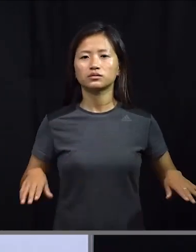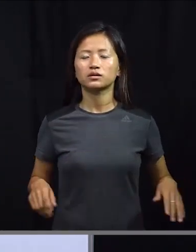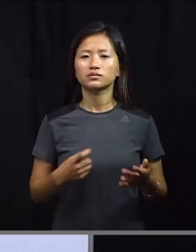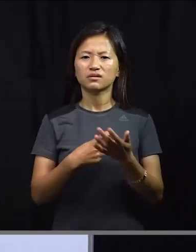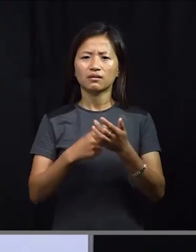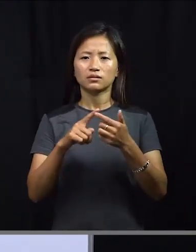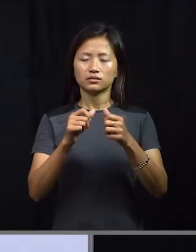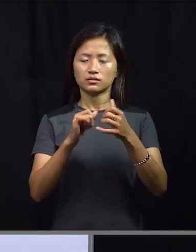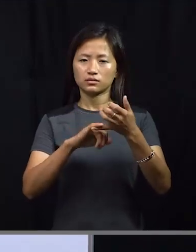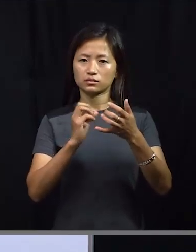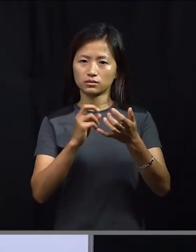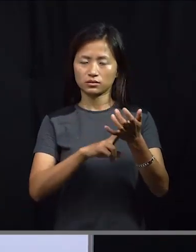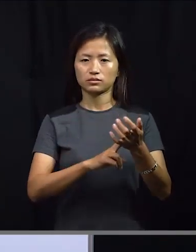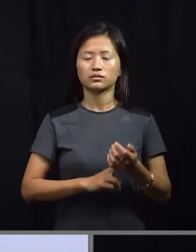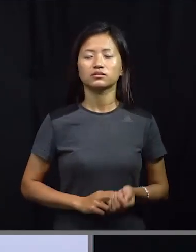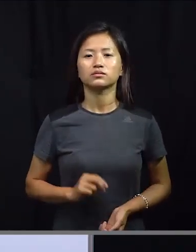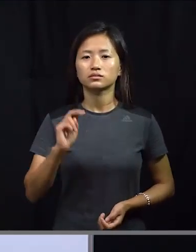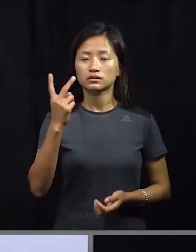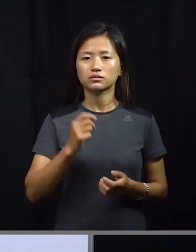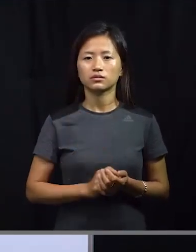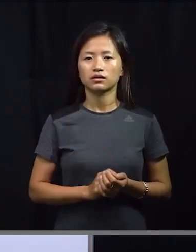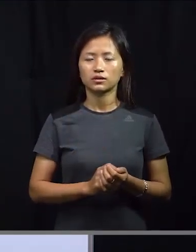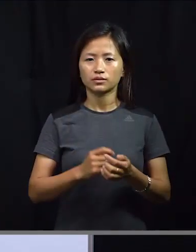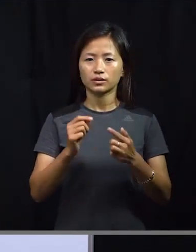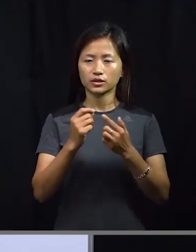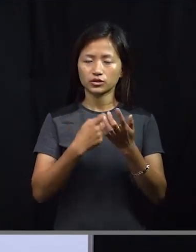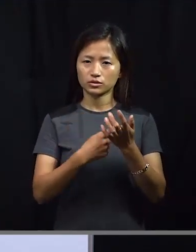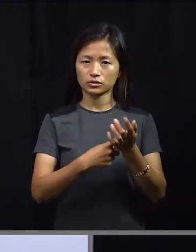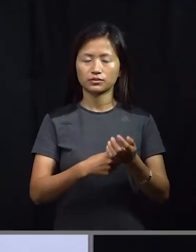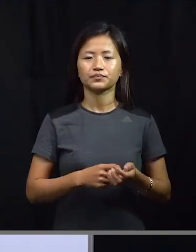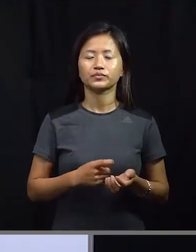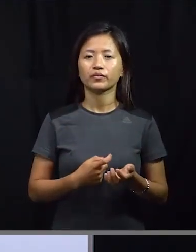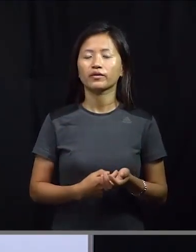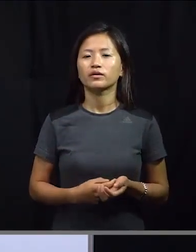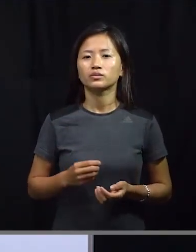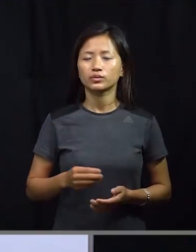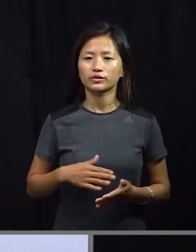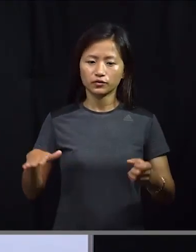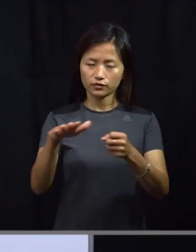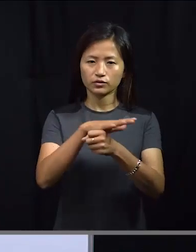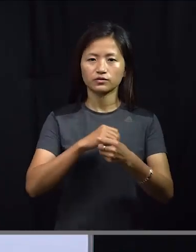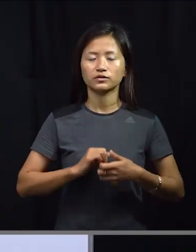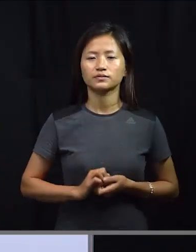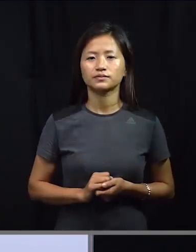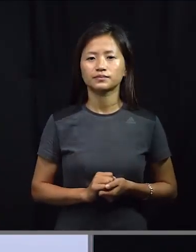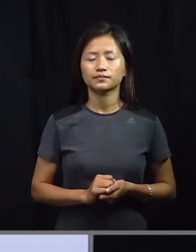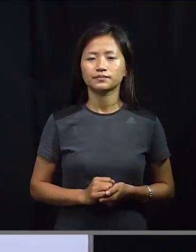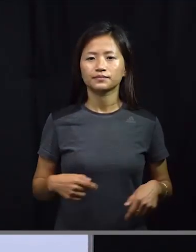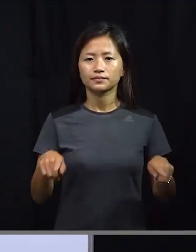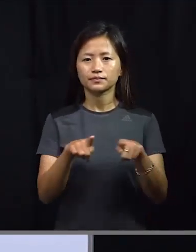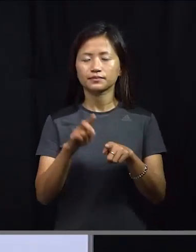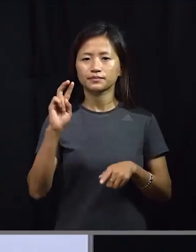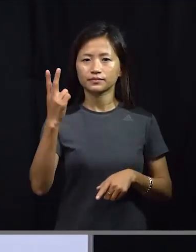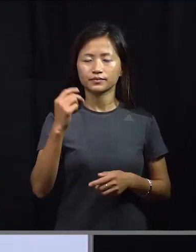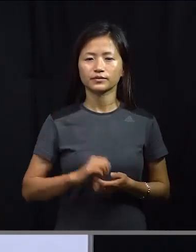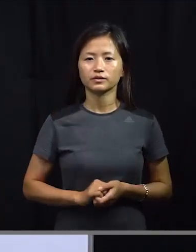reason why, this is the second, religious obligation which they have to fulfill, okay? And the